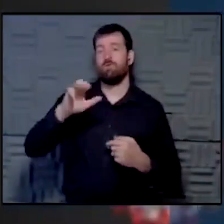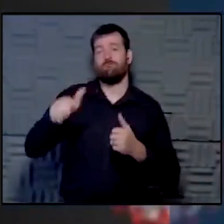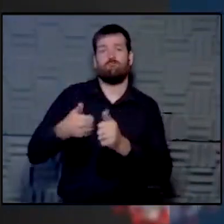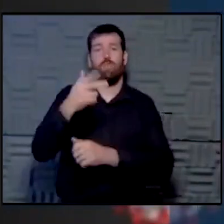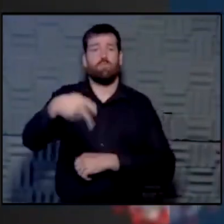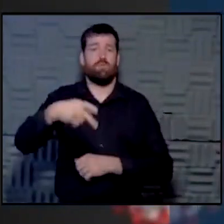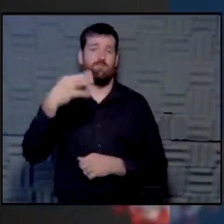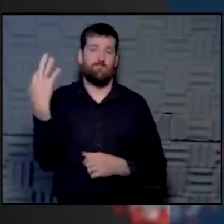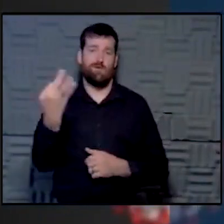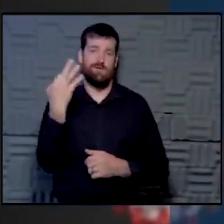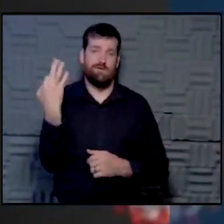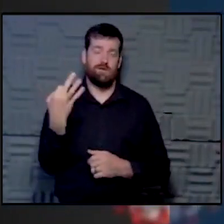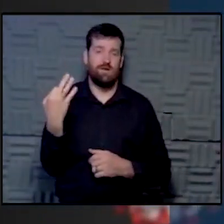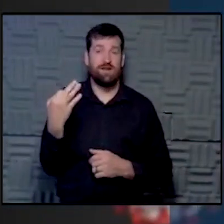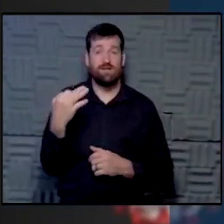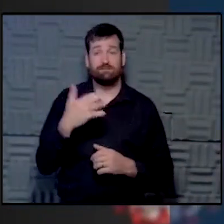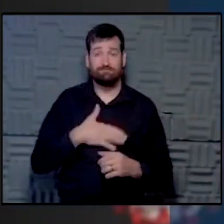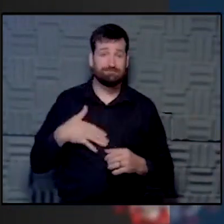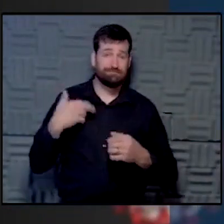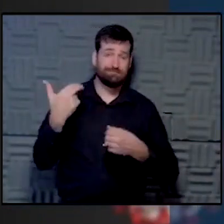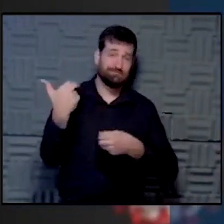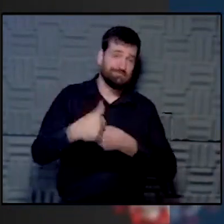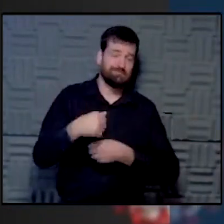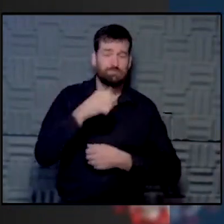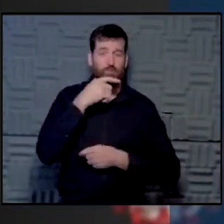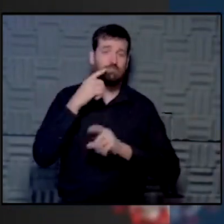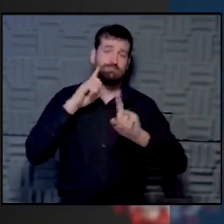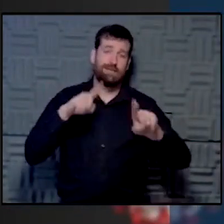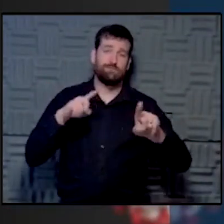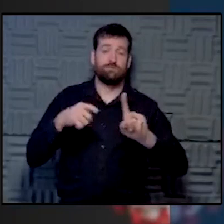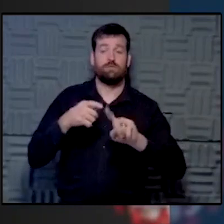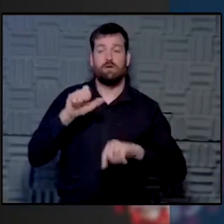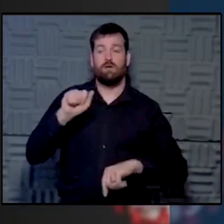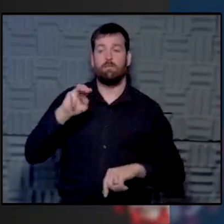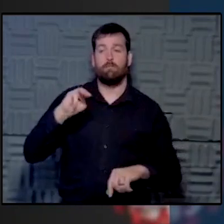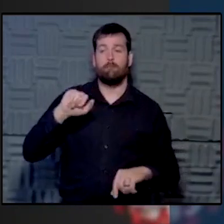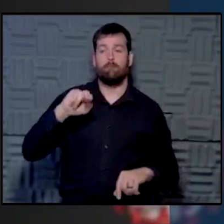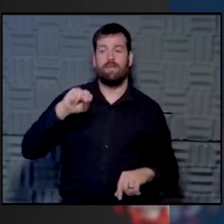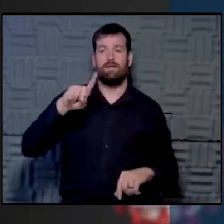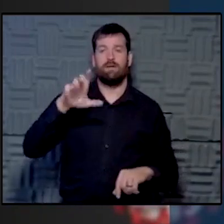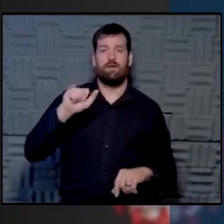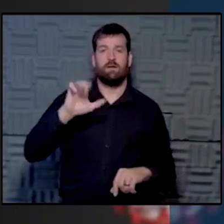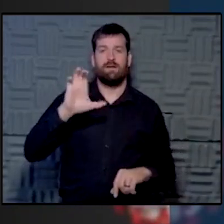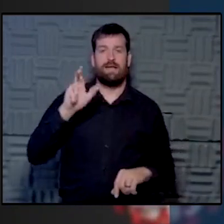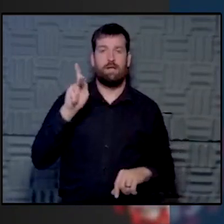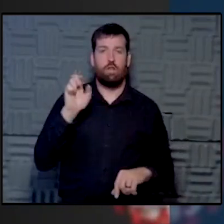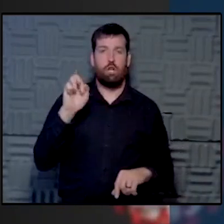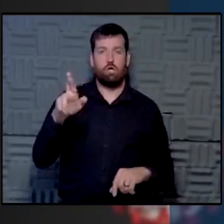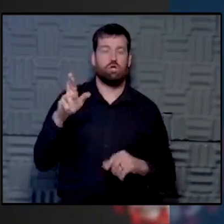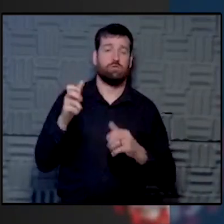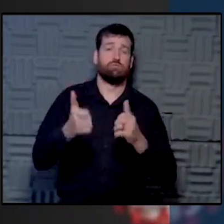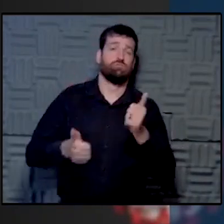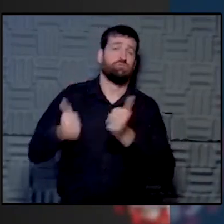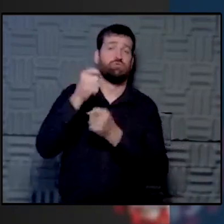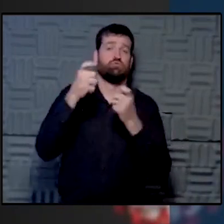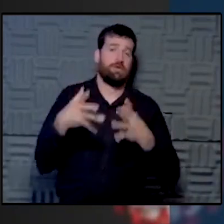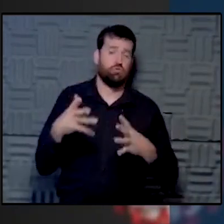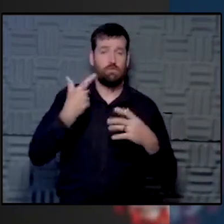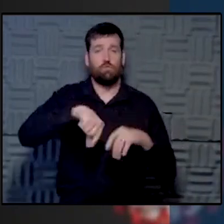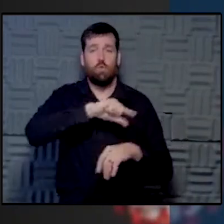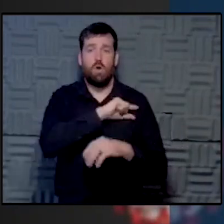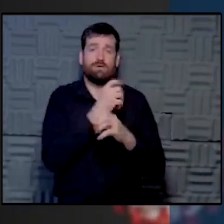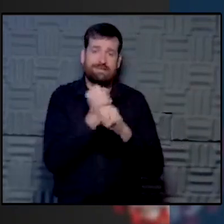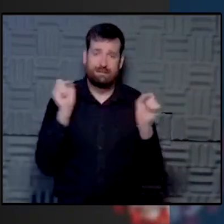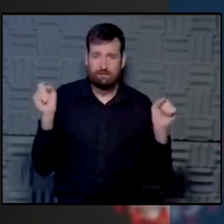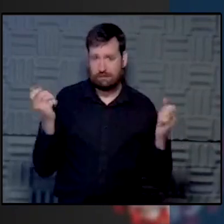follow-up Friday, and please join us. We'll help answer questions. Amanda Cackler will be here with us, our Director of Quality and Safety here in